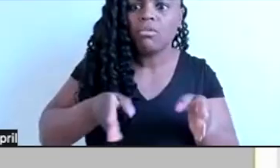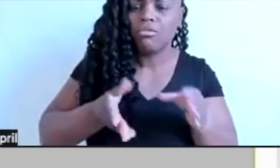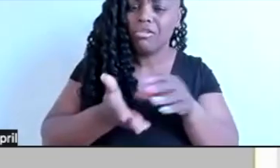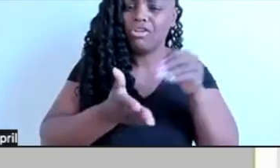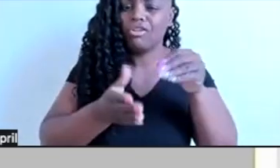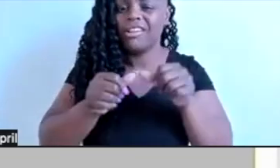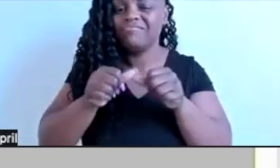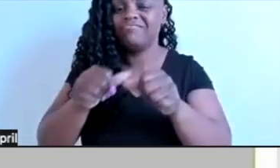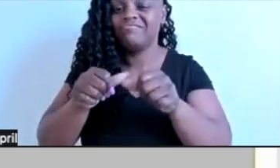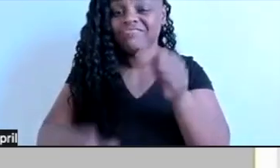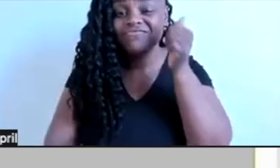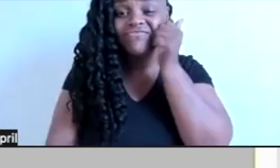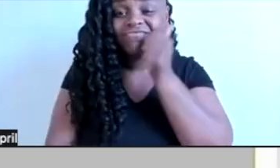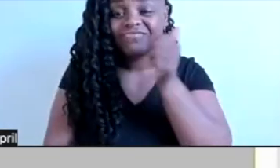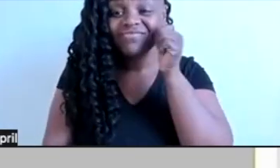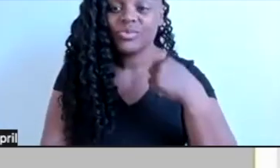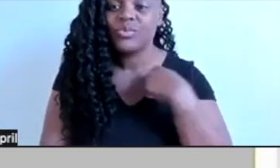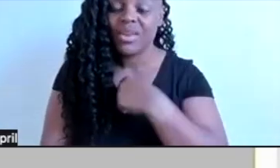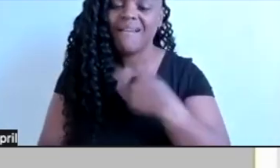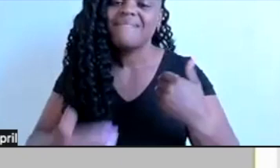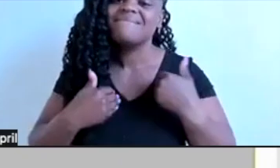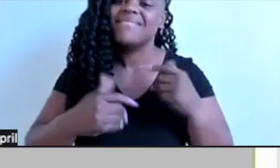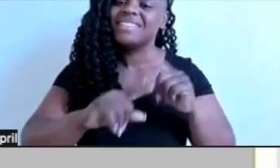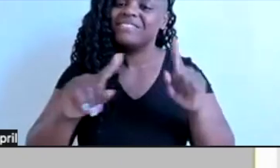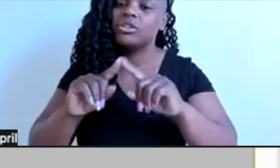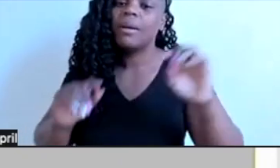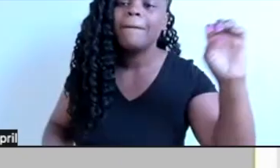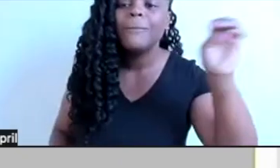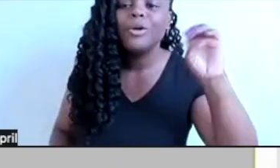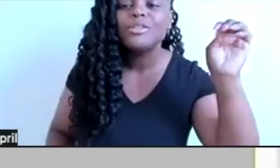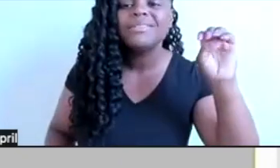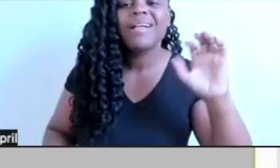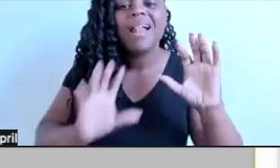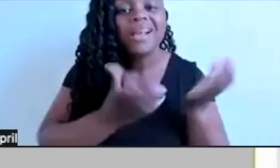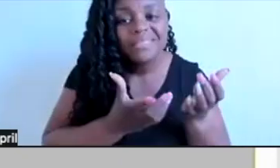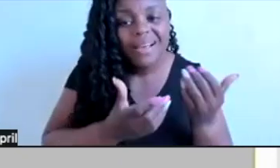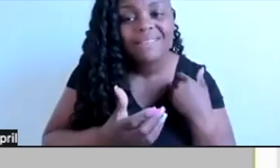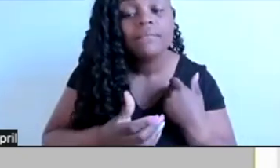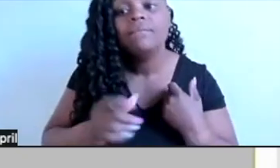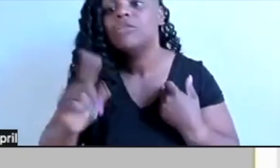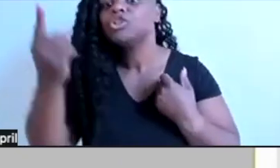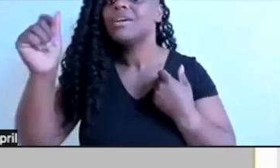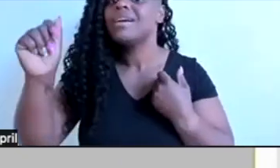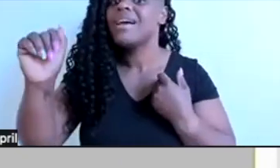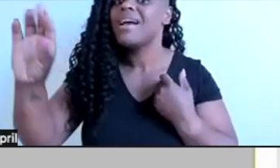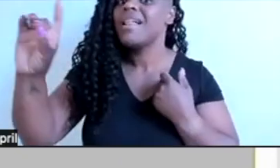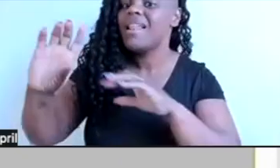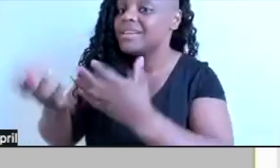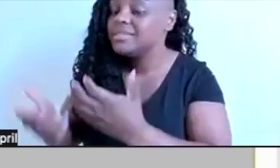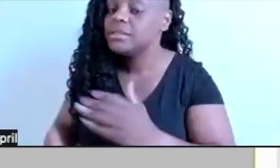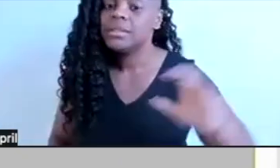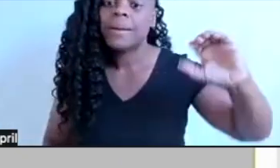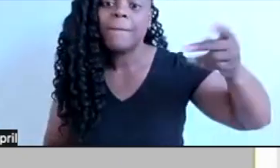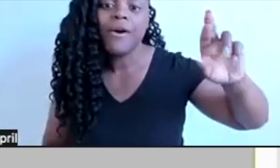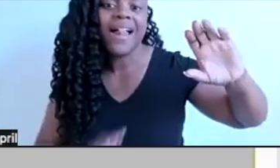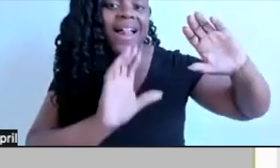classes available. You can take a first aid class or CPR class. All cities in Santa Clara County offer courses